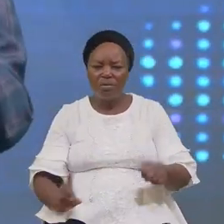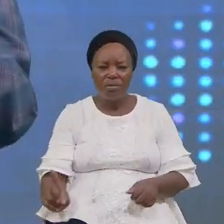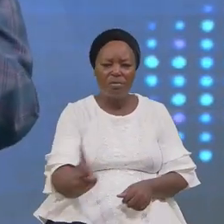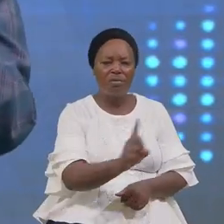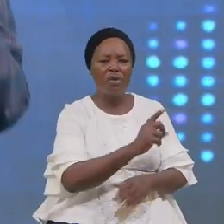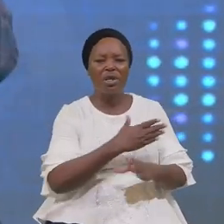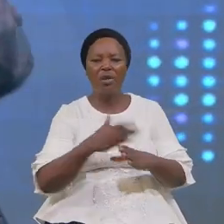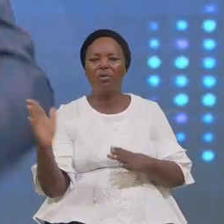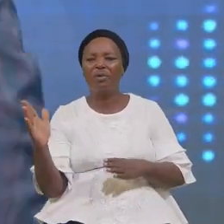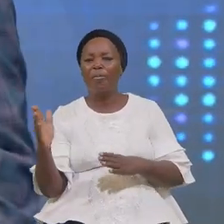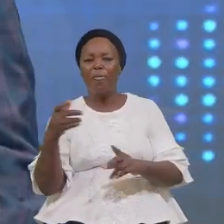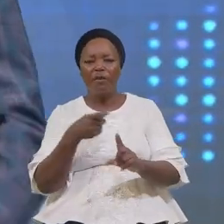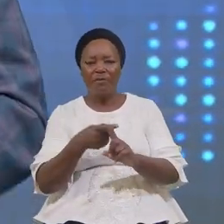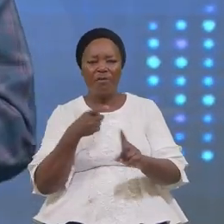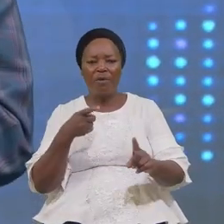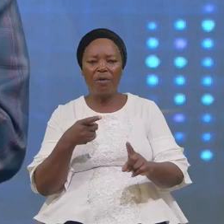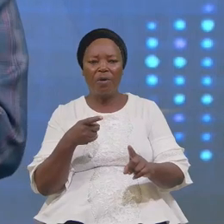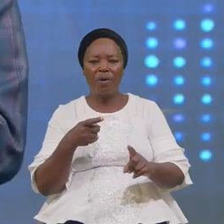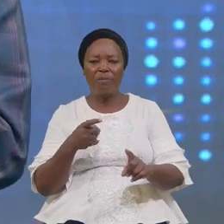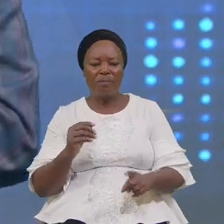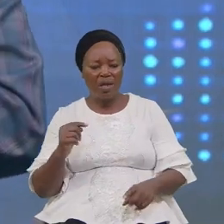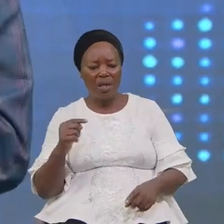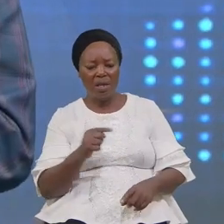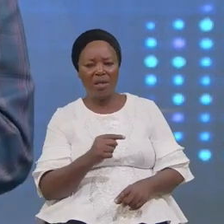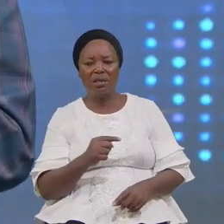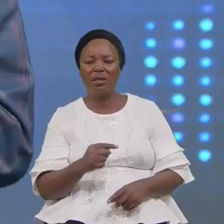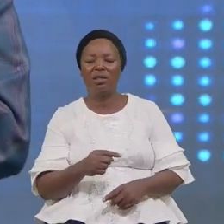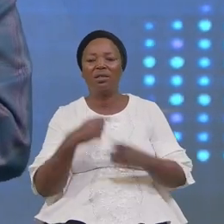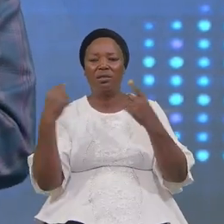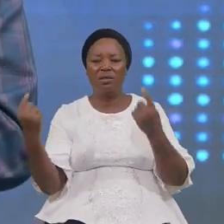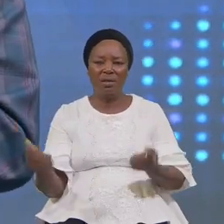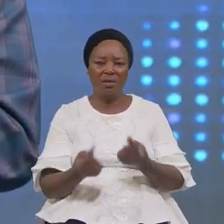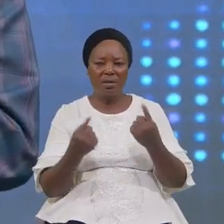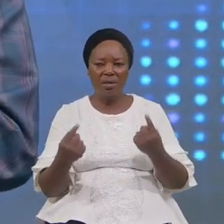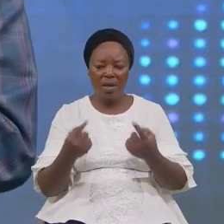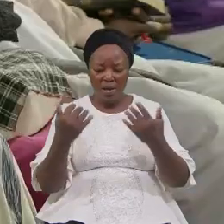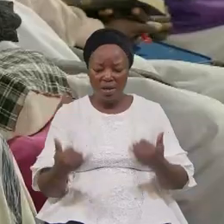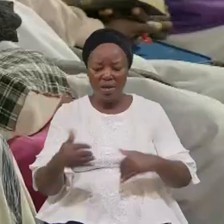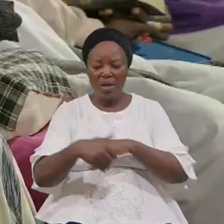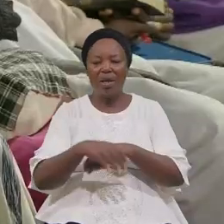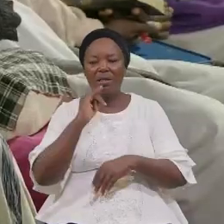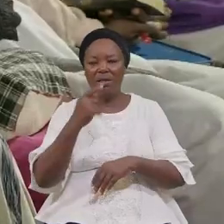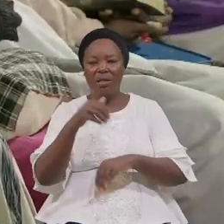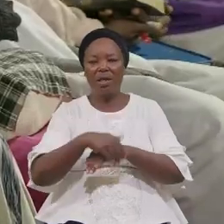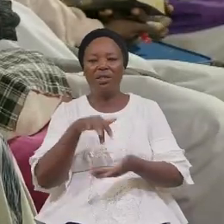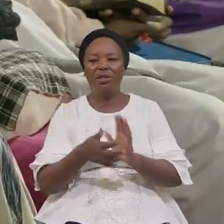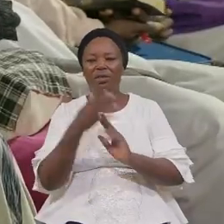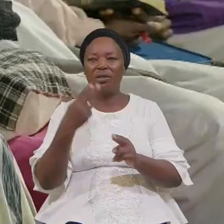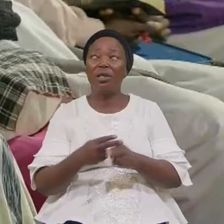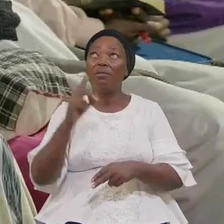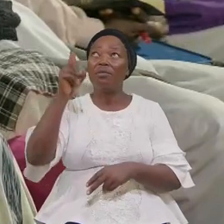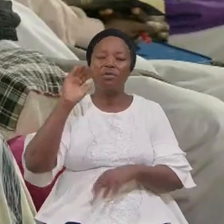away from his iniquity. Tonight is the night. He will do